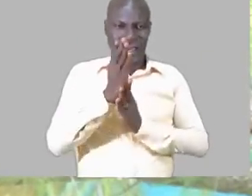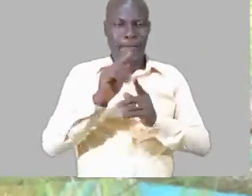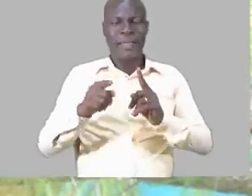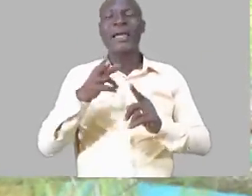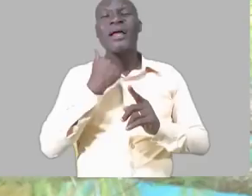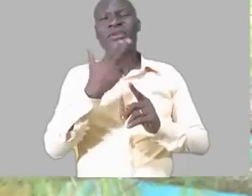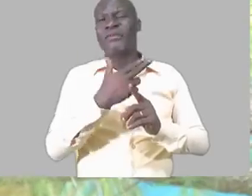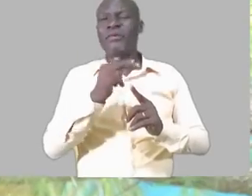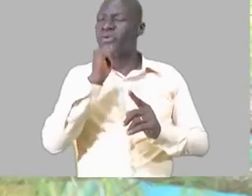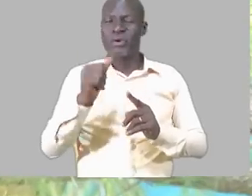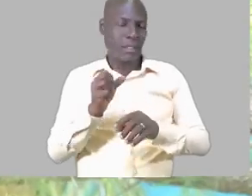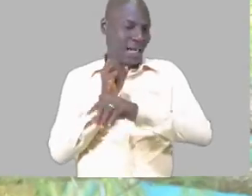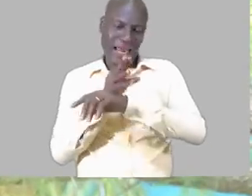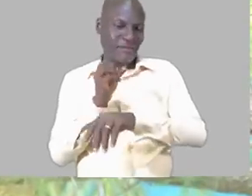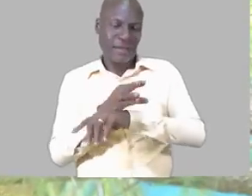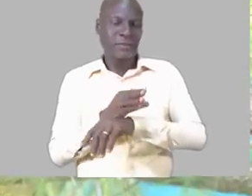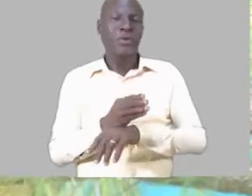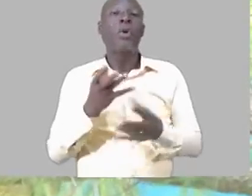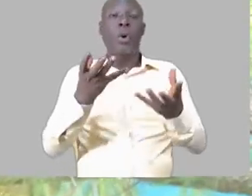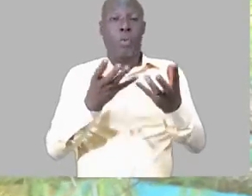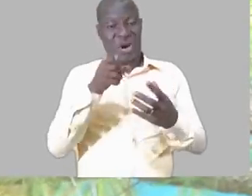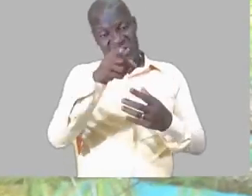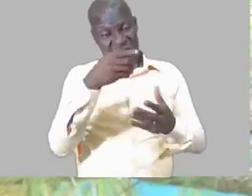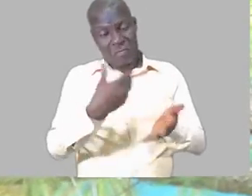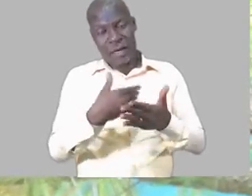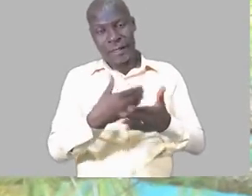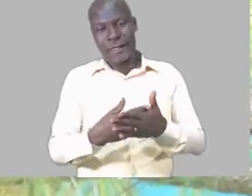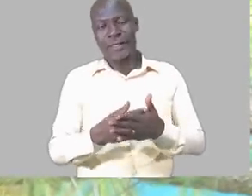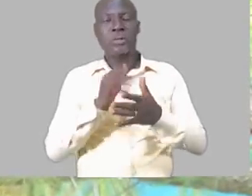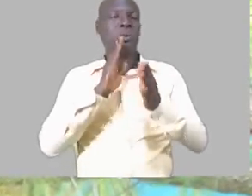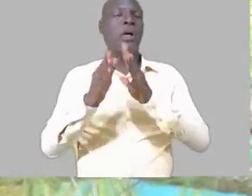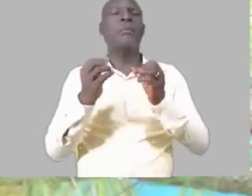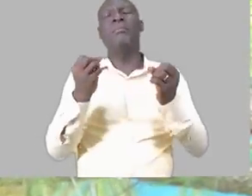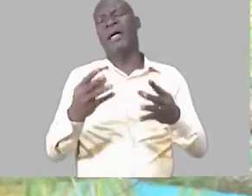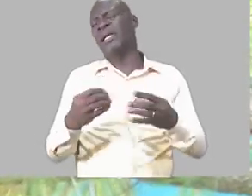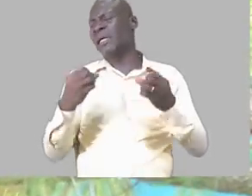bri ahyo ma se twom o pesika je firi ho no wo kansam